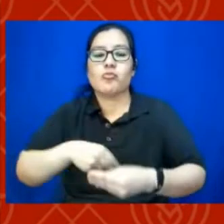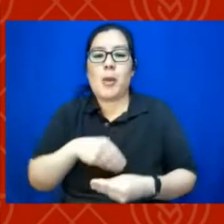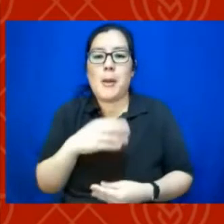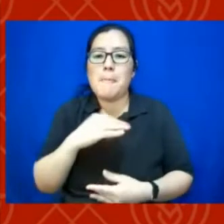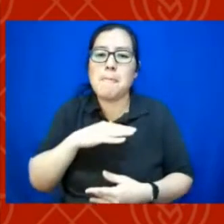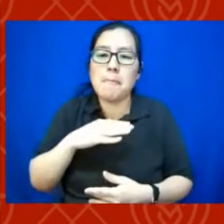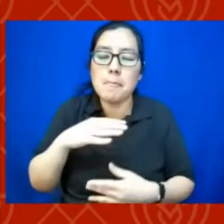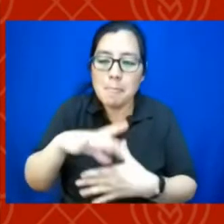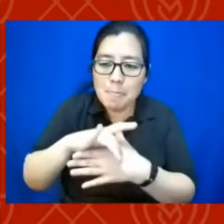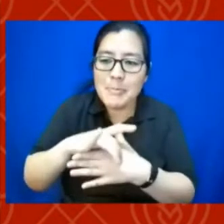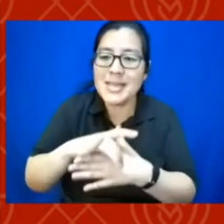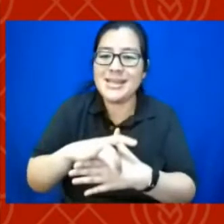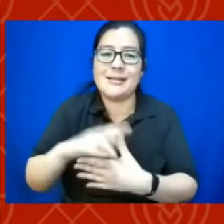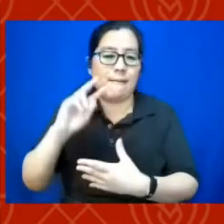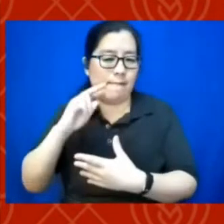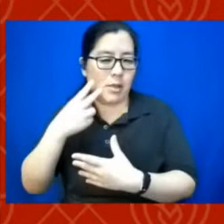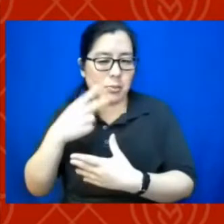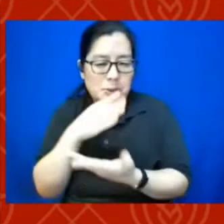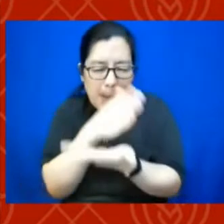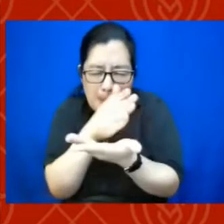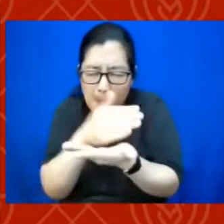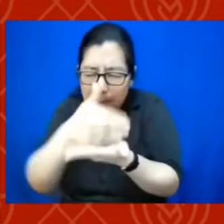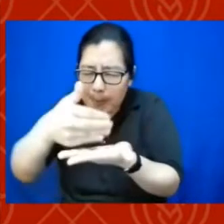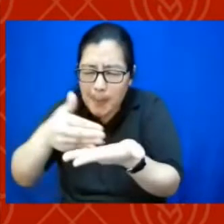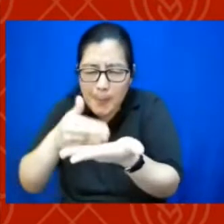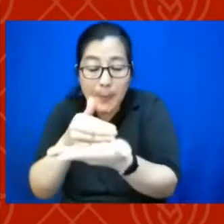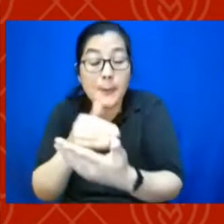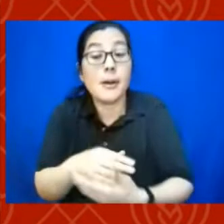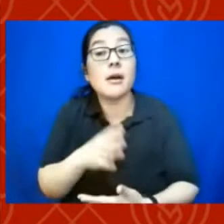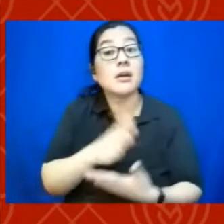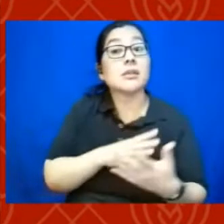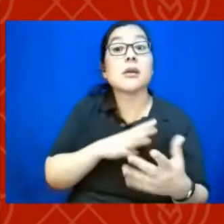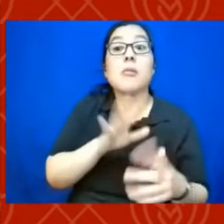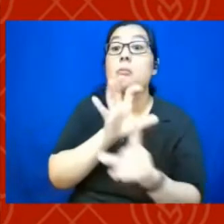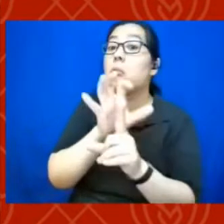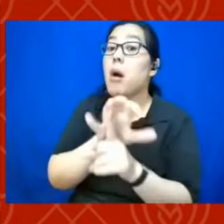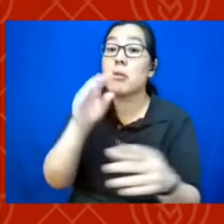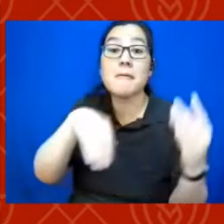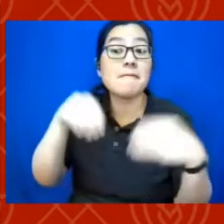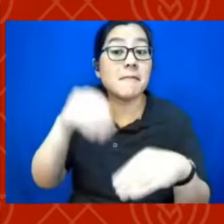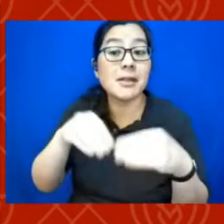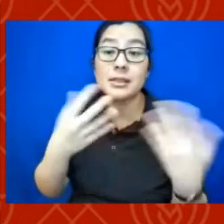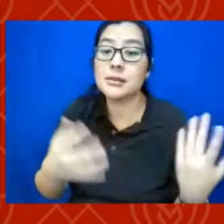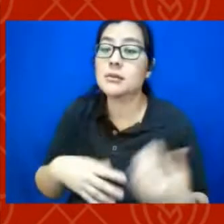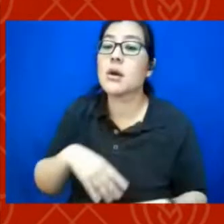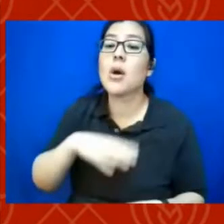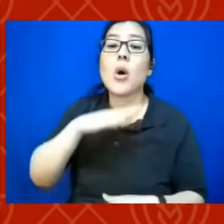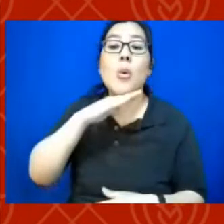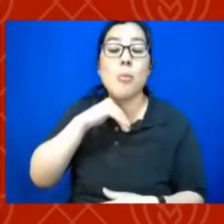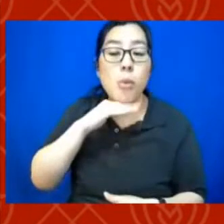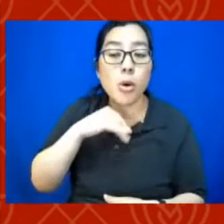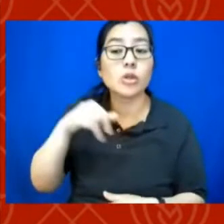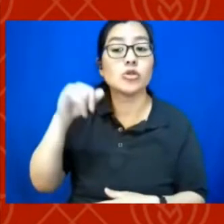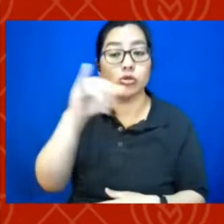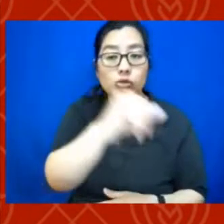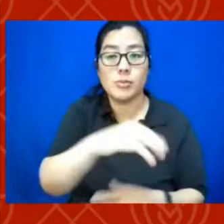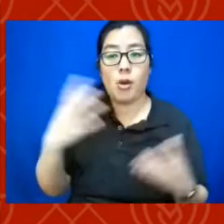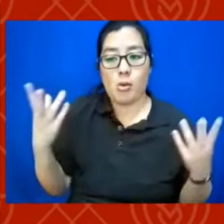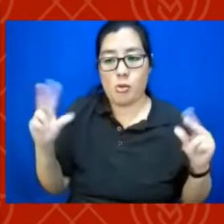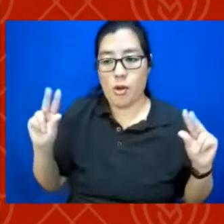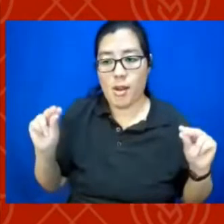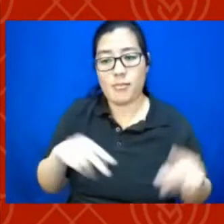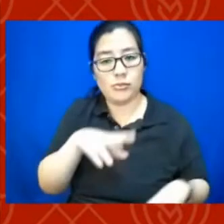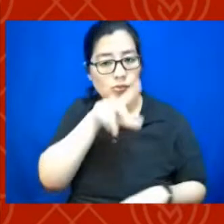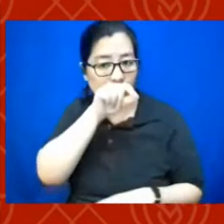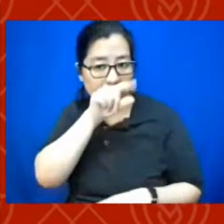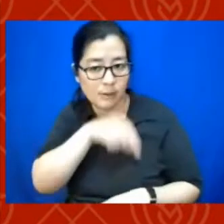vegetables. Some popular fillings include pork, shrimp, crab, and chicken. Dumplings can be prepared in a variety